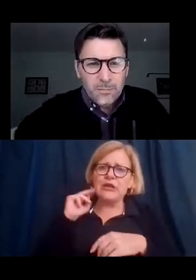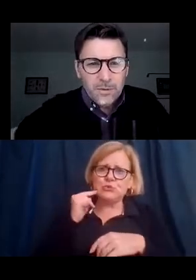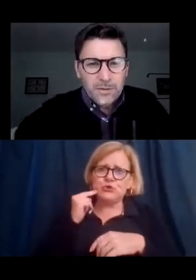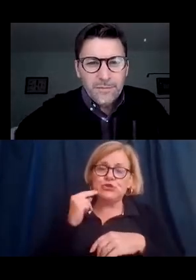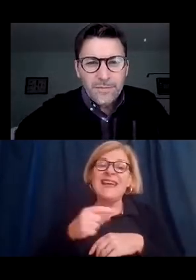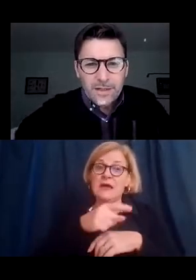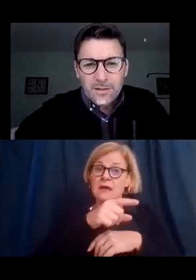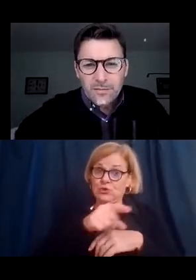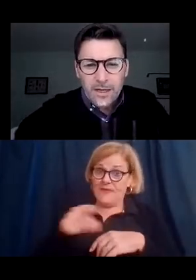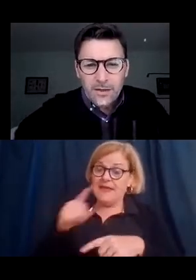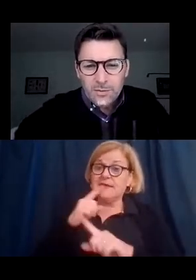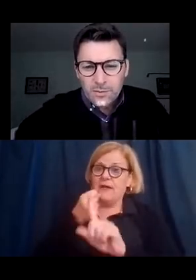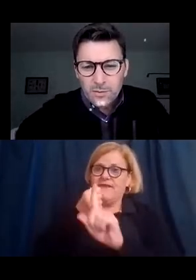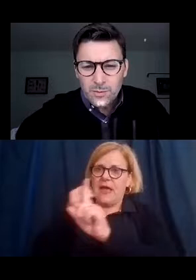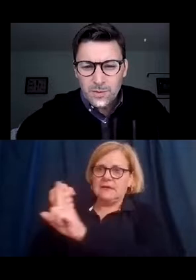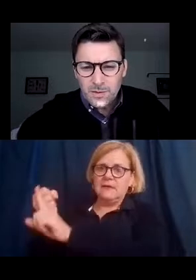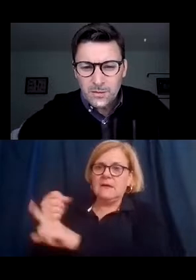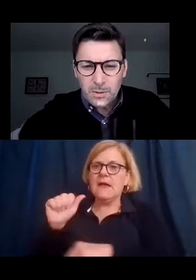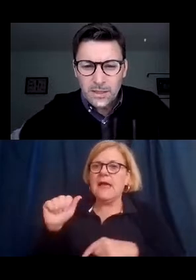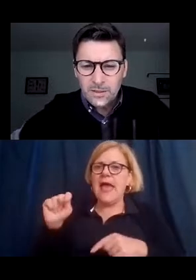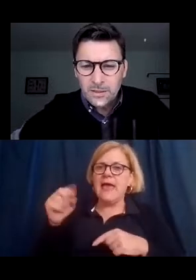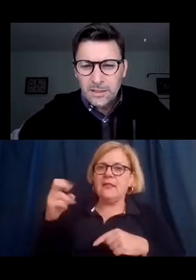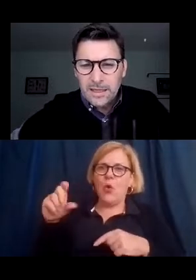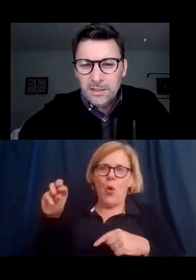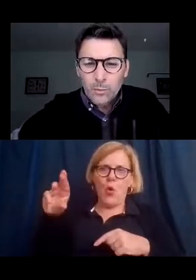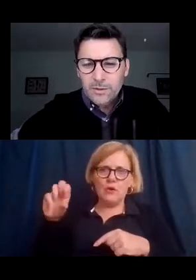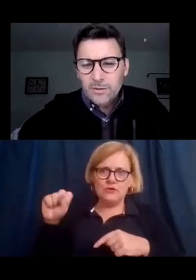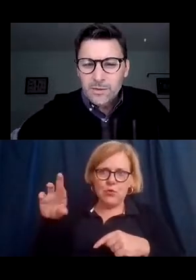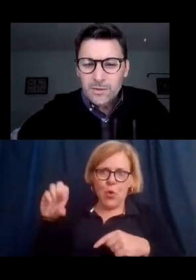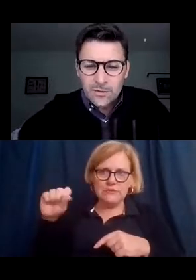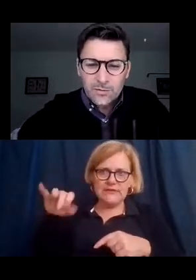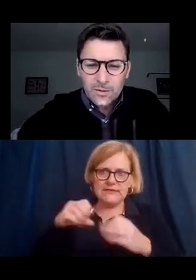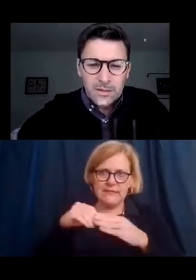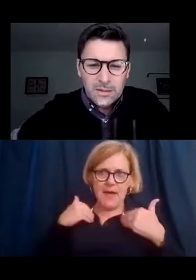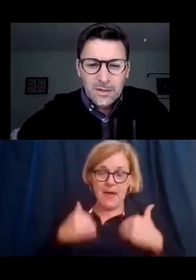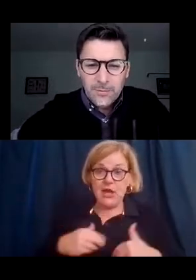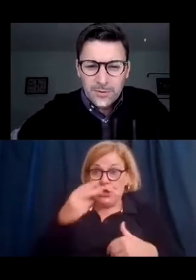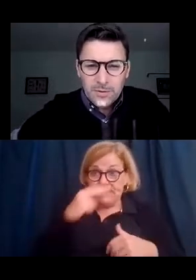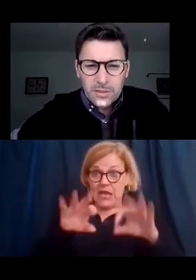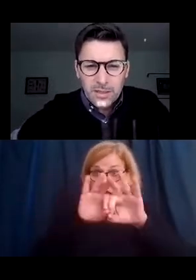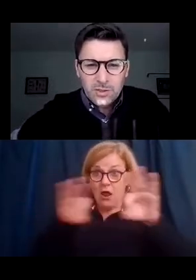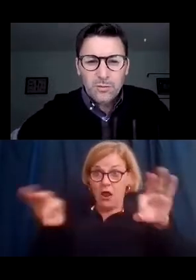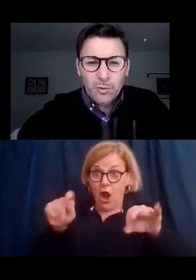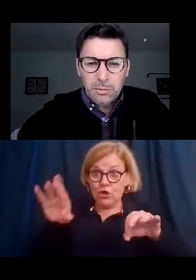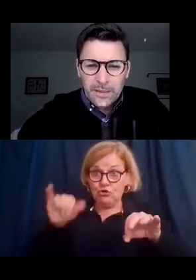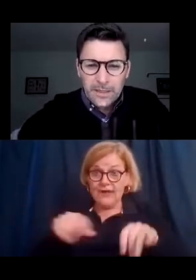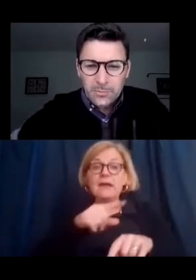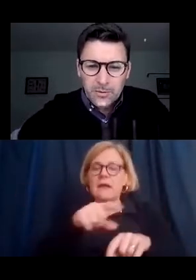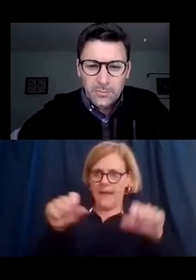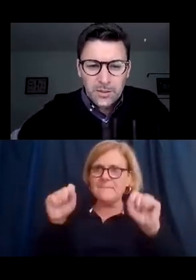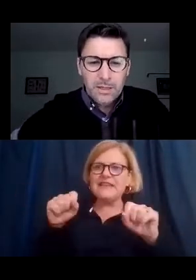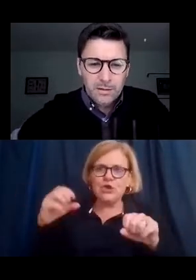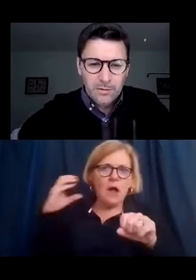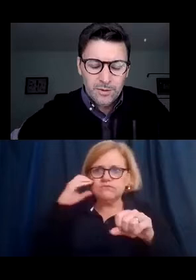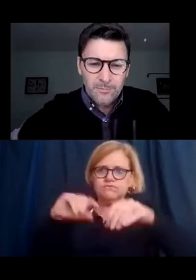the effects of atherosclerosis in the body. Anywhere there's an artery, there's the potential for plaque